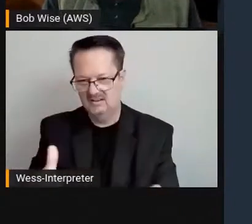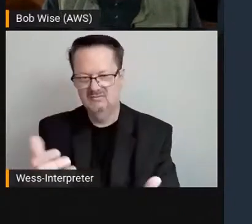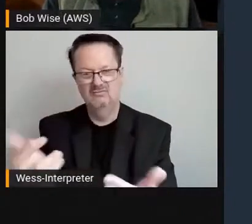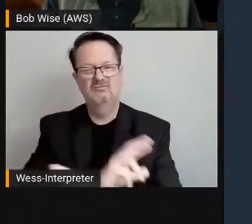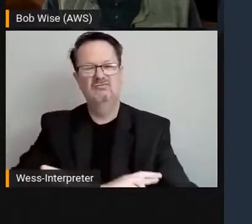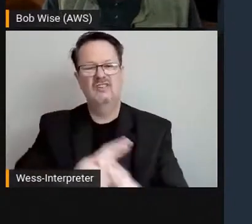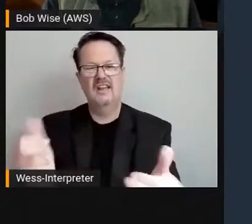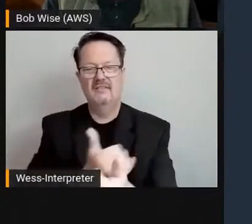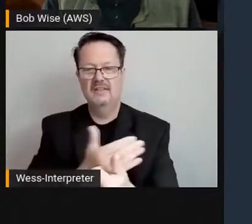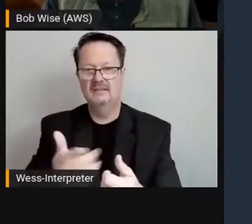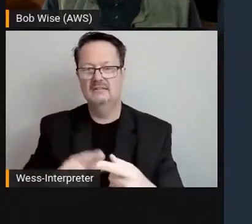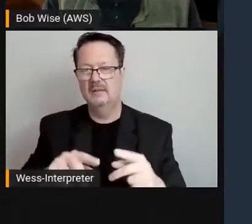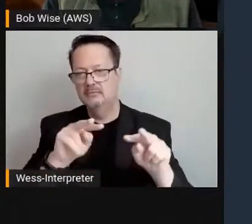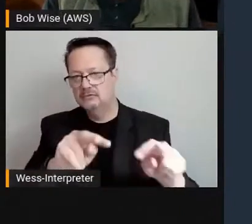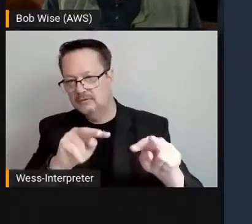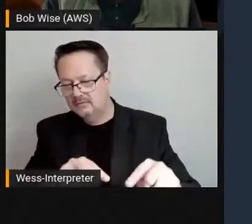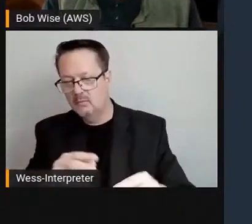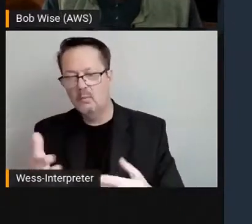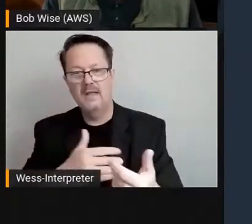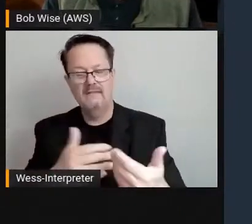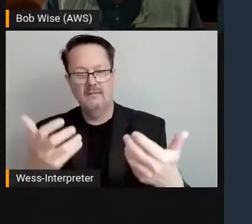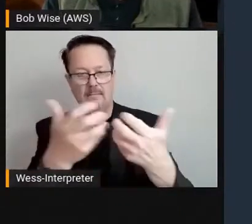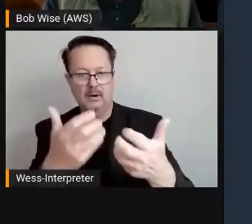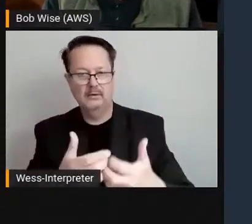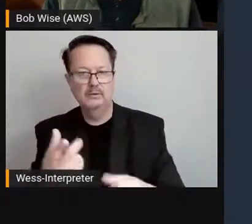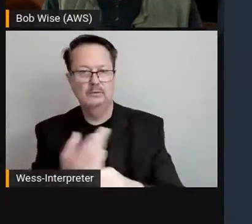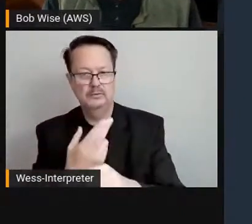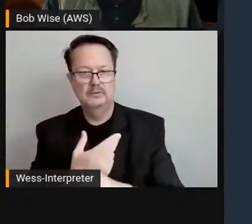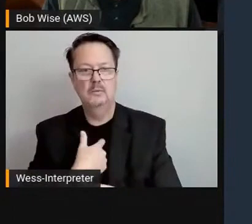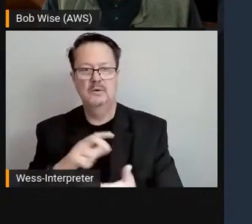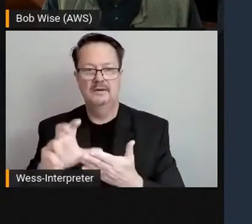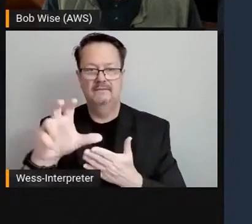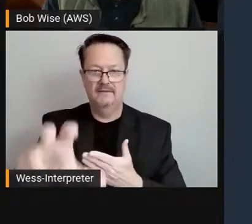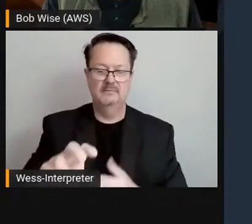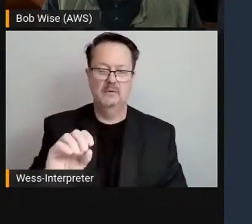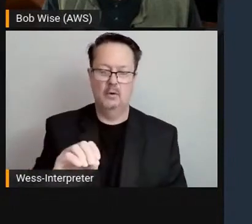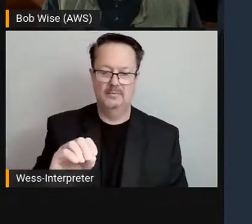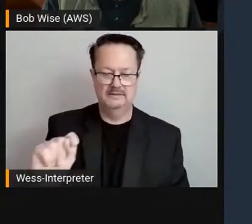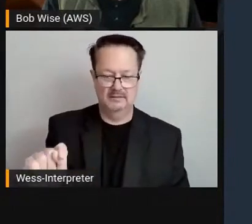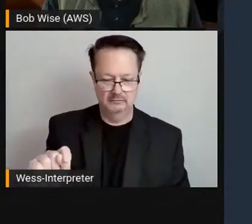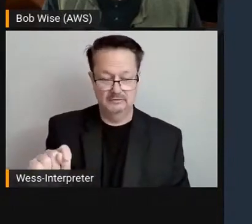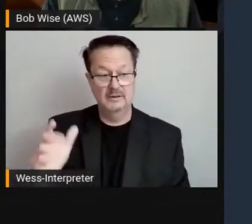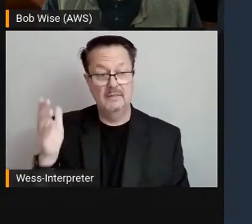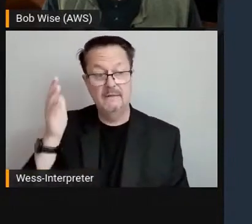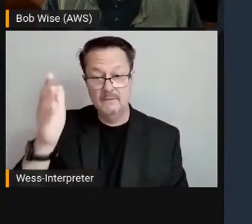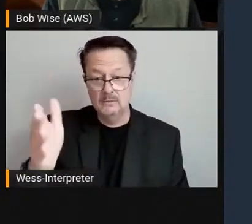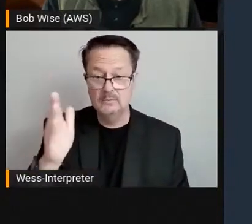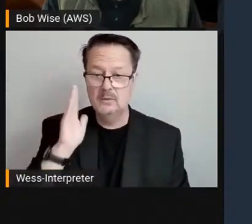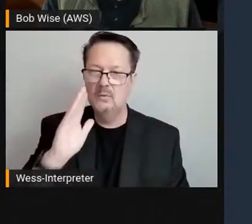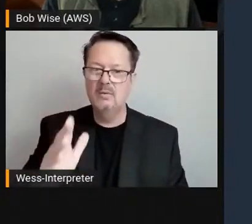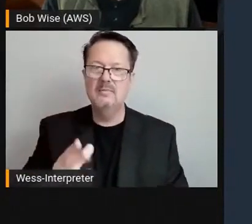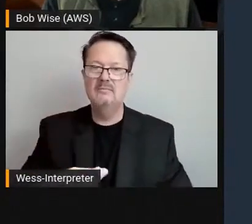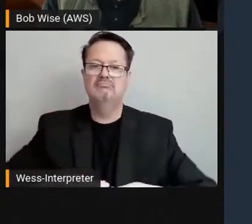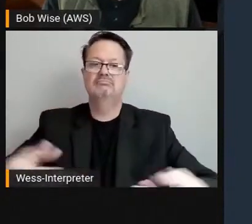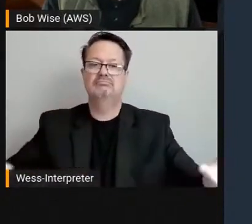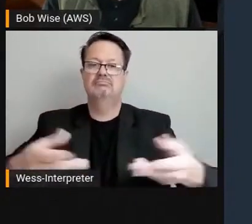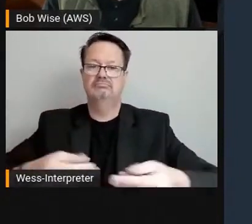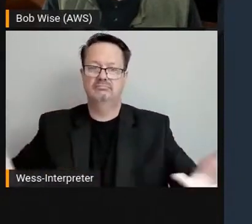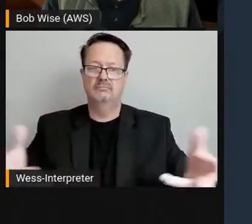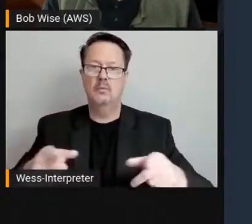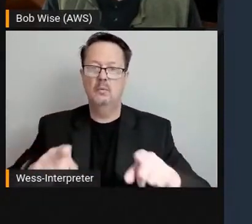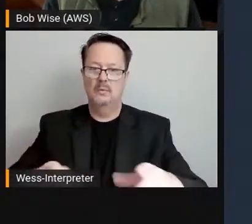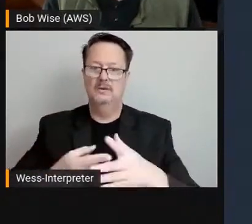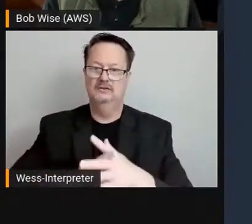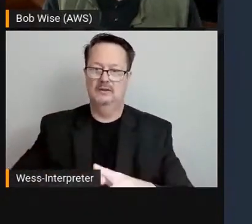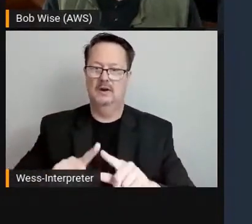any other observability partner you may be using, we're investing in Open Telemetry, and in the future will be available as an EKS